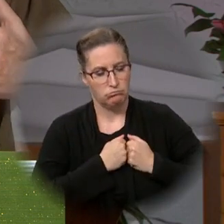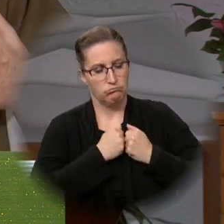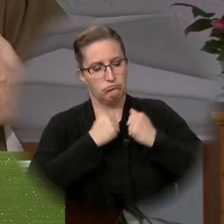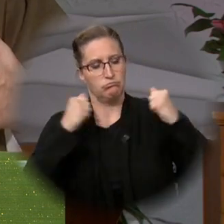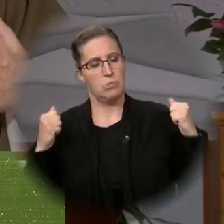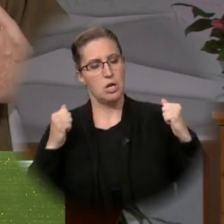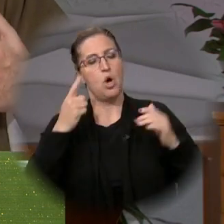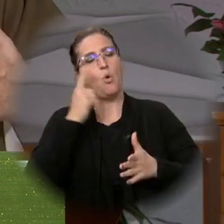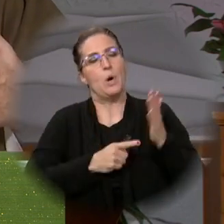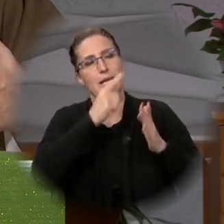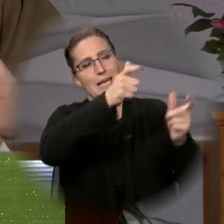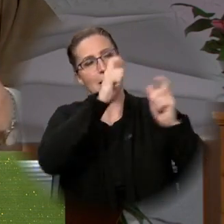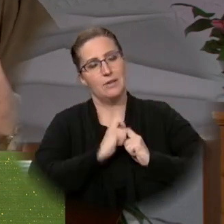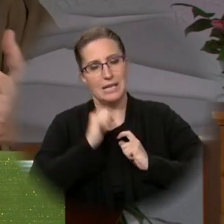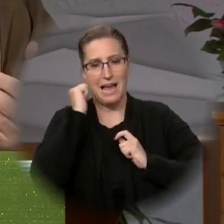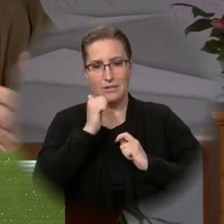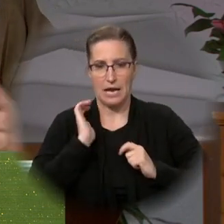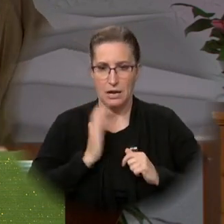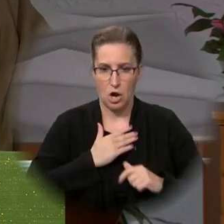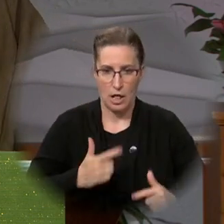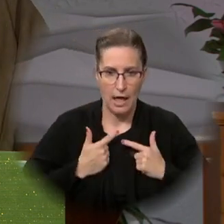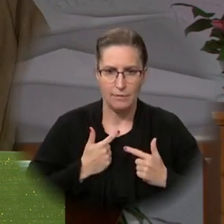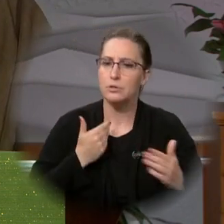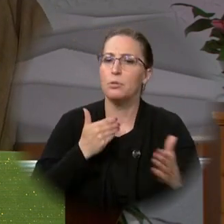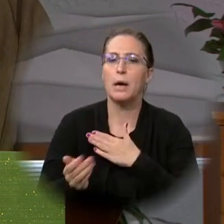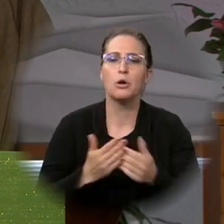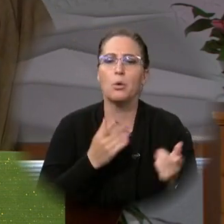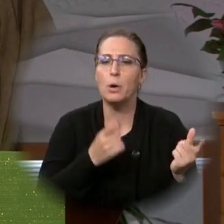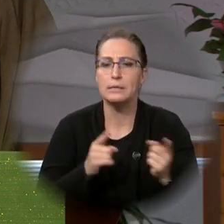what God is giving us in our lives, wherever we are.